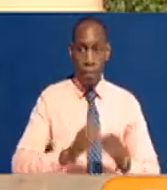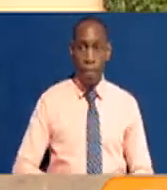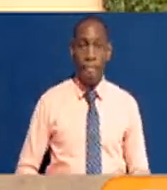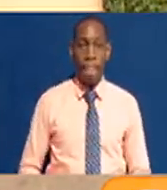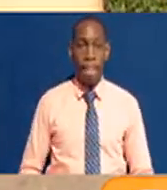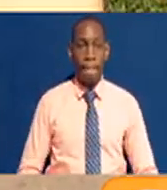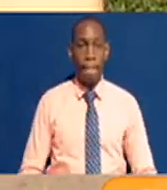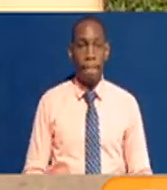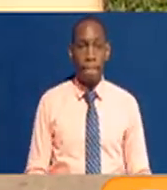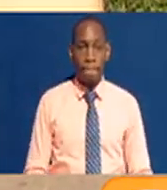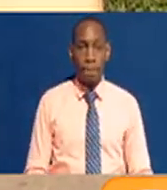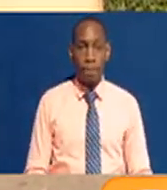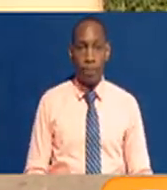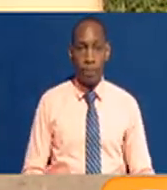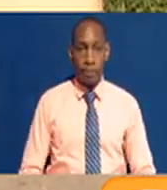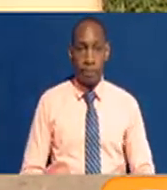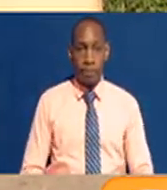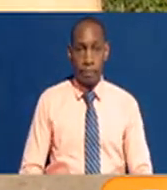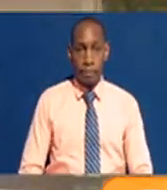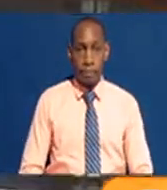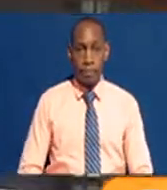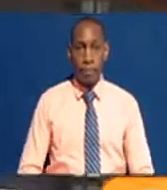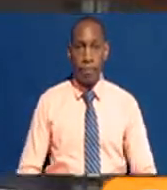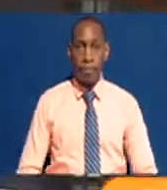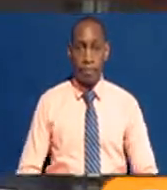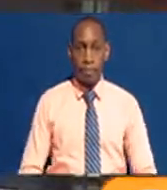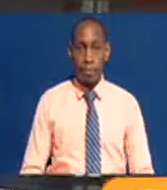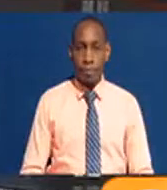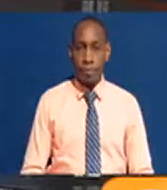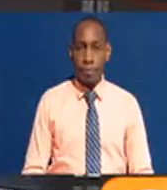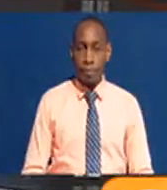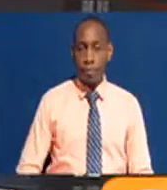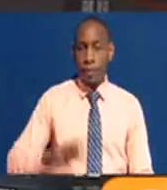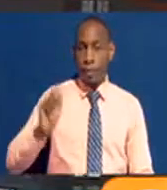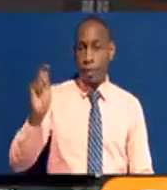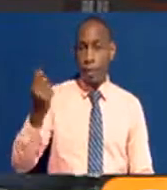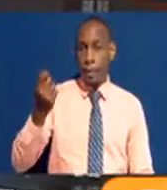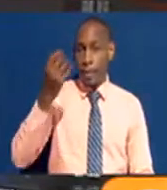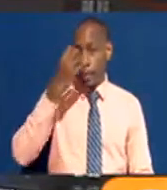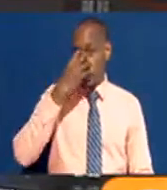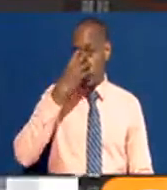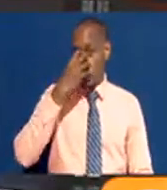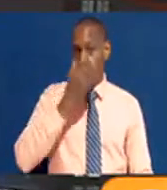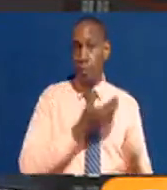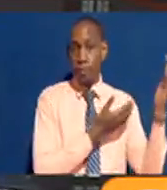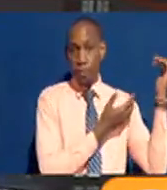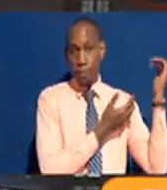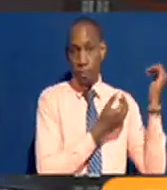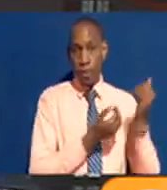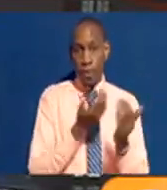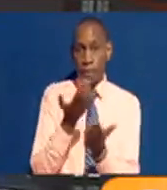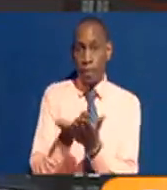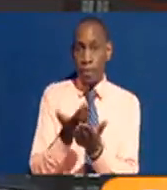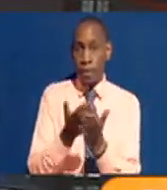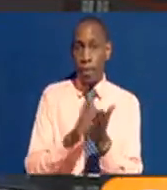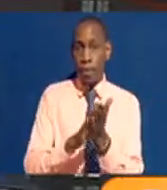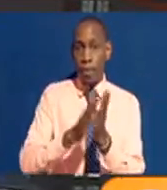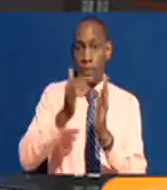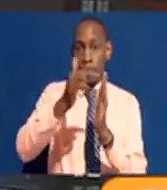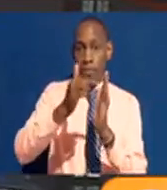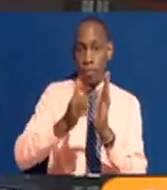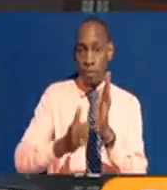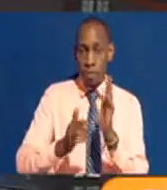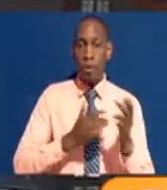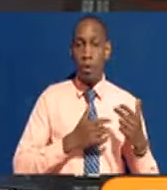Safin Acheng Oma, Citizen TV. President William Ruto is expected to table his proposals on